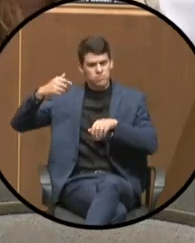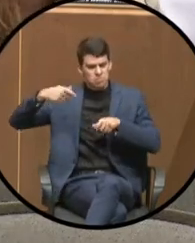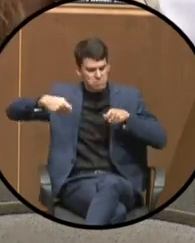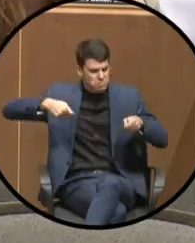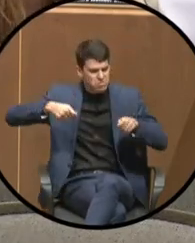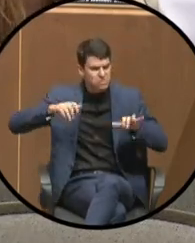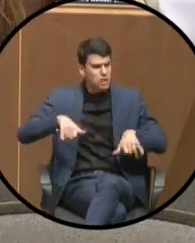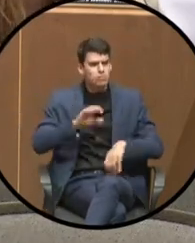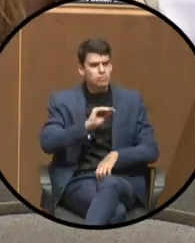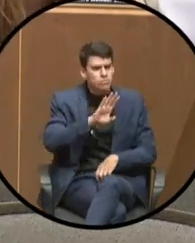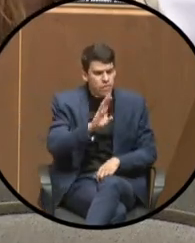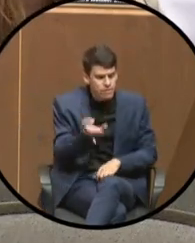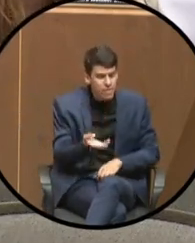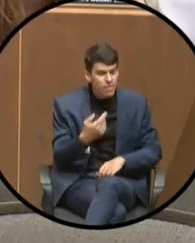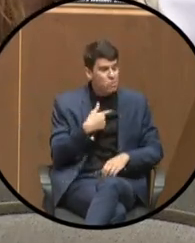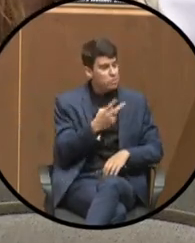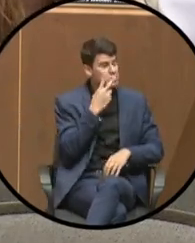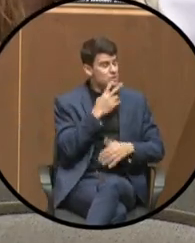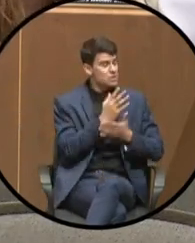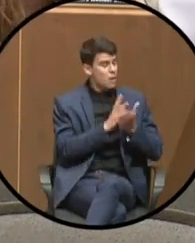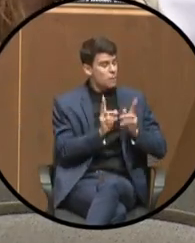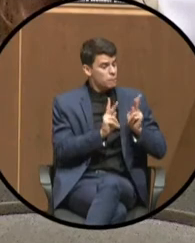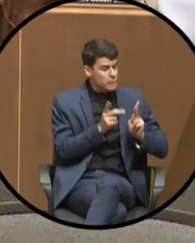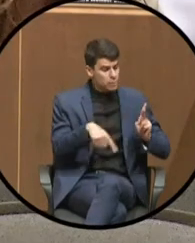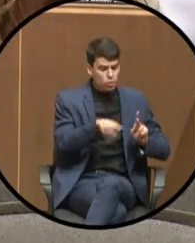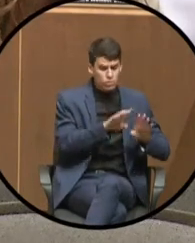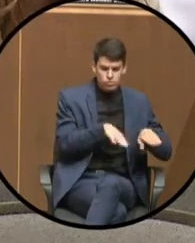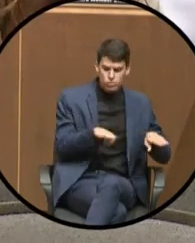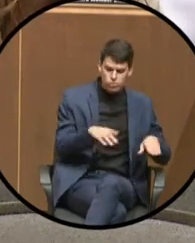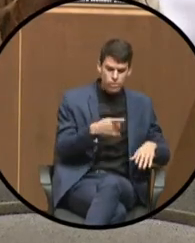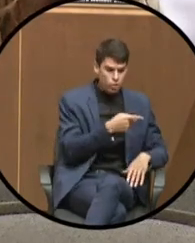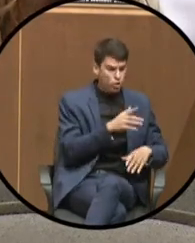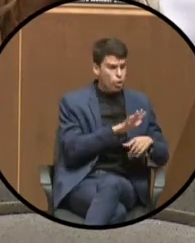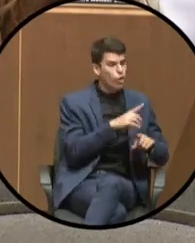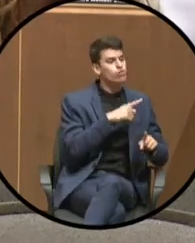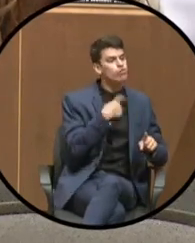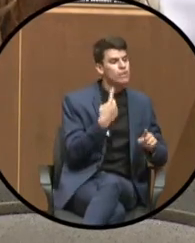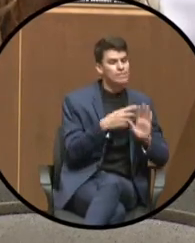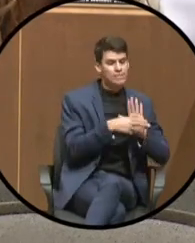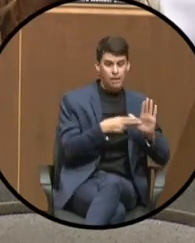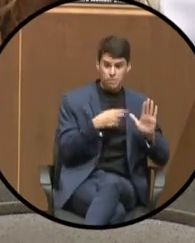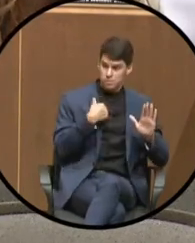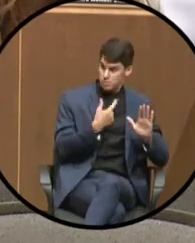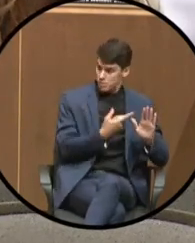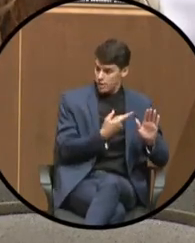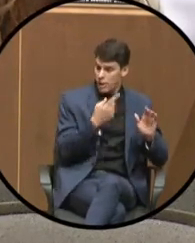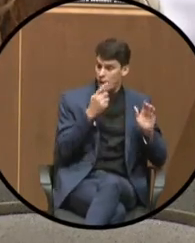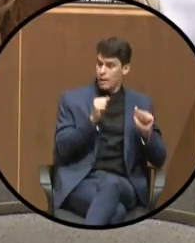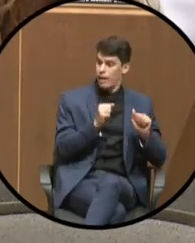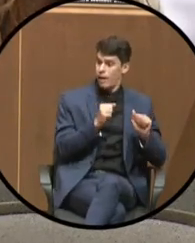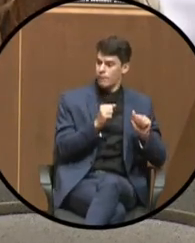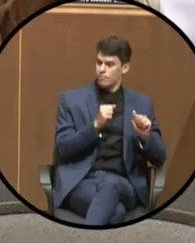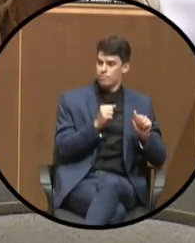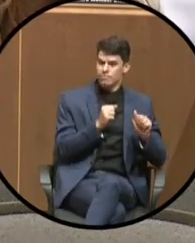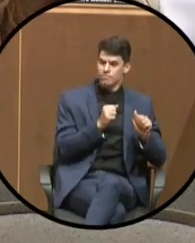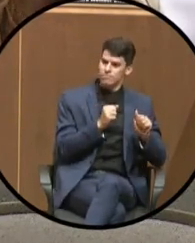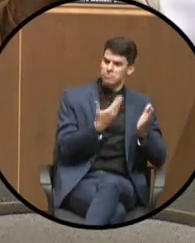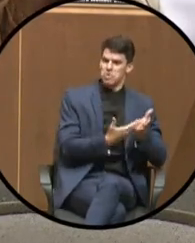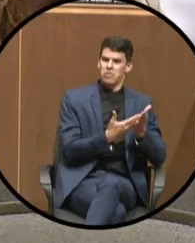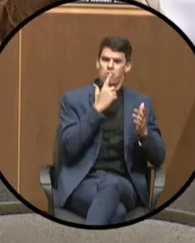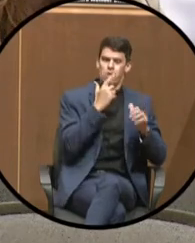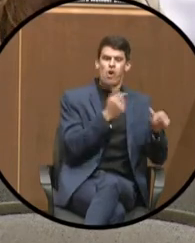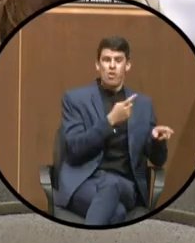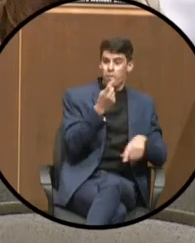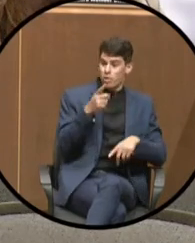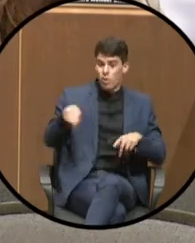session saw a few extremist perspectives from parents citing their children's at-risk status. I can't speak for every single case, but those of us here wanting the